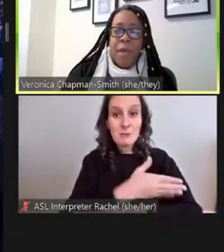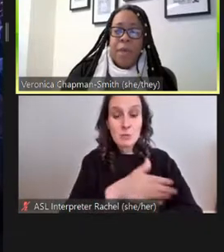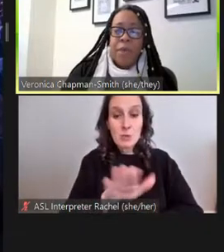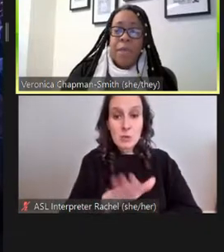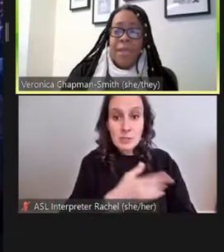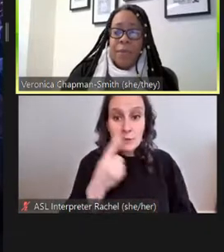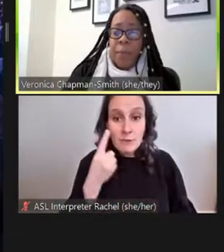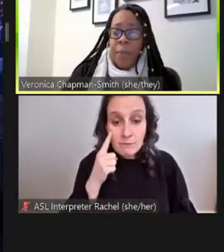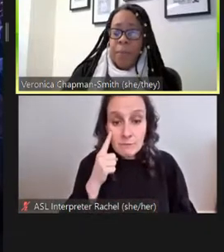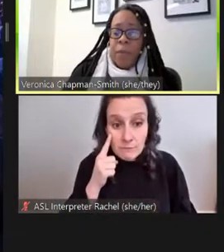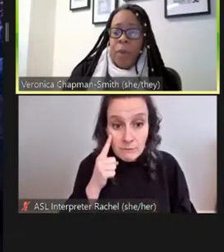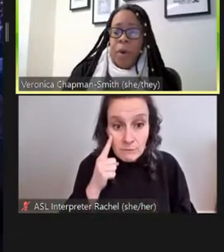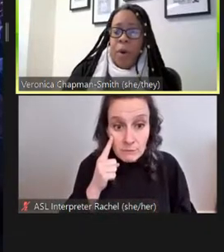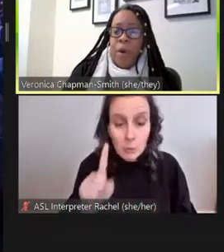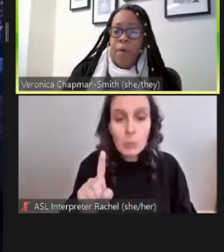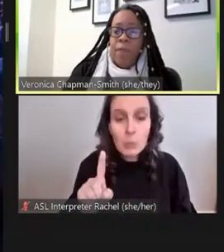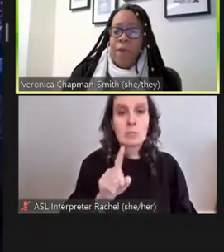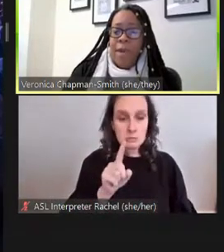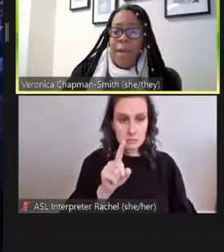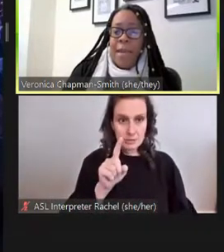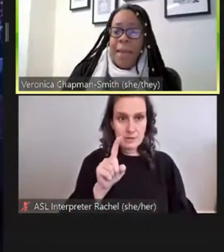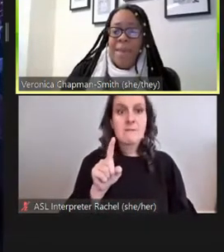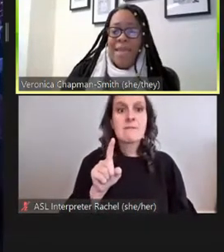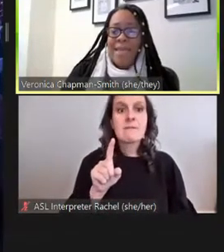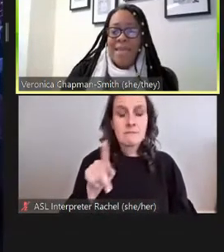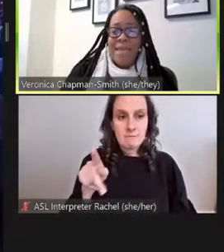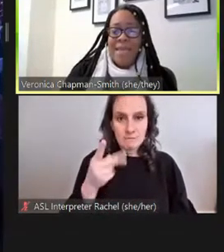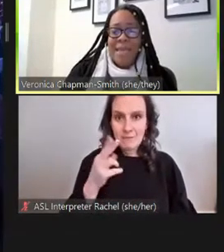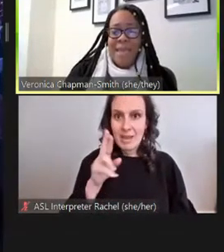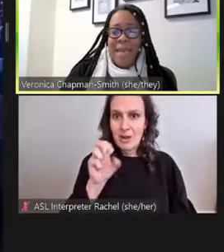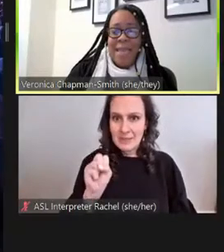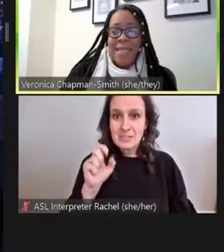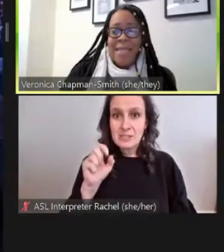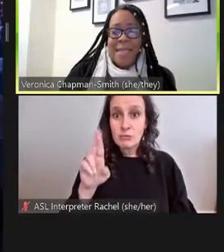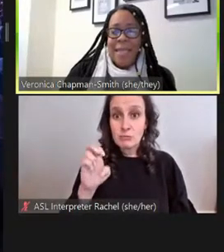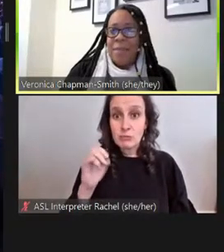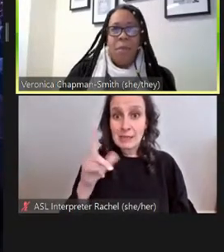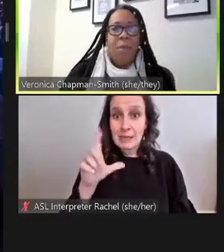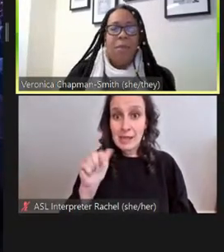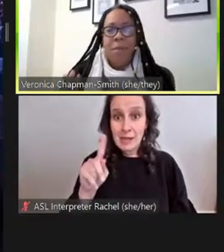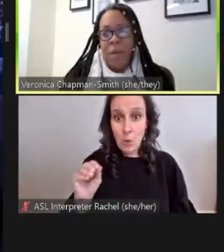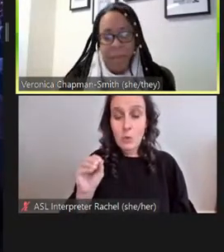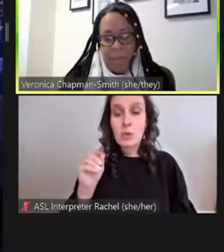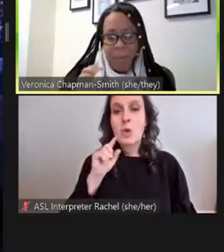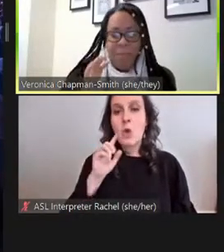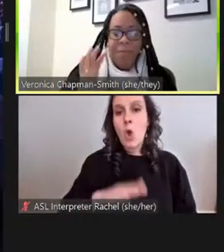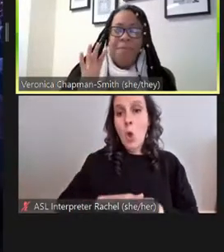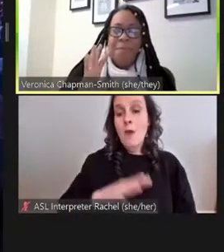Verdi's Rigoletto on Friday, May 6th at